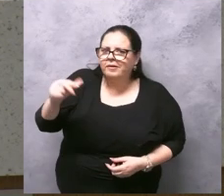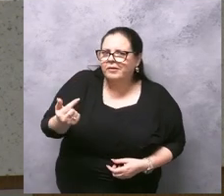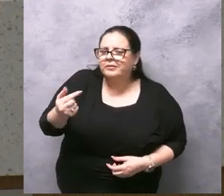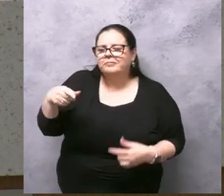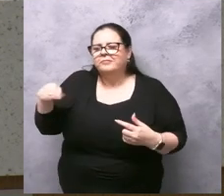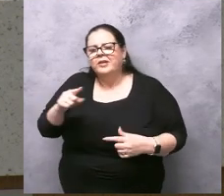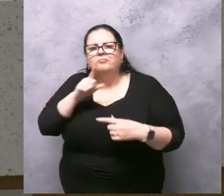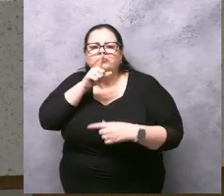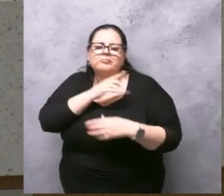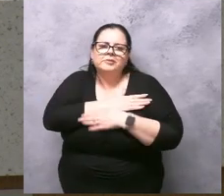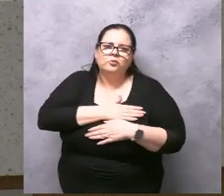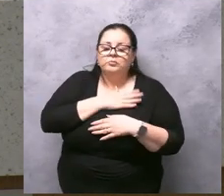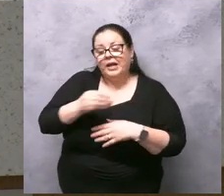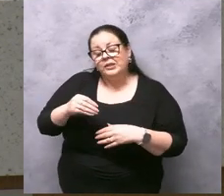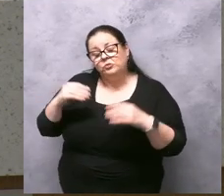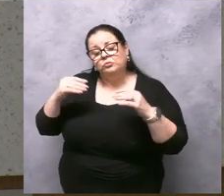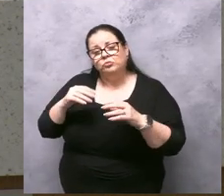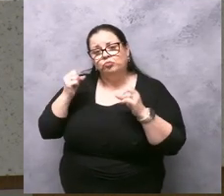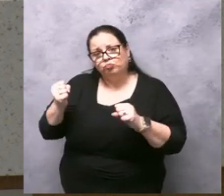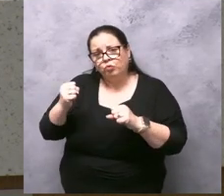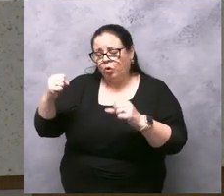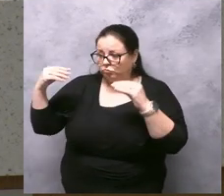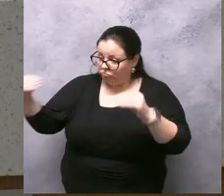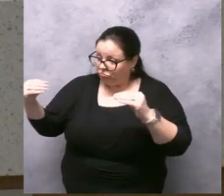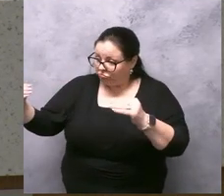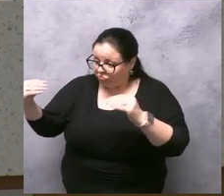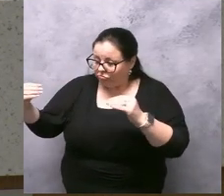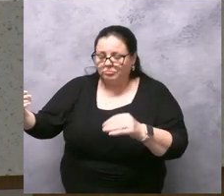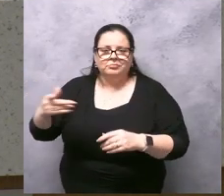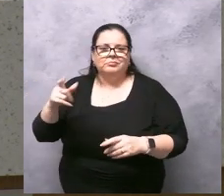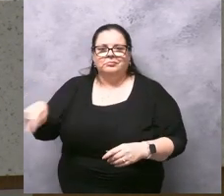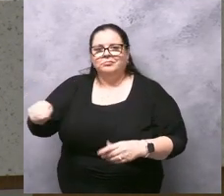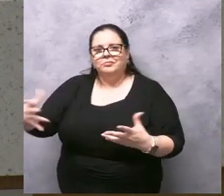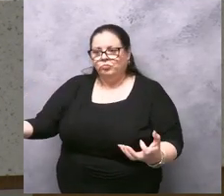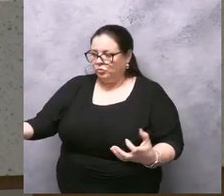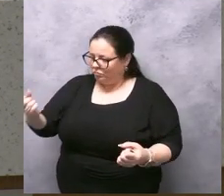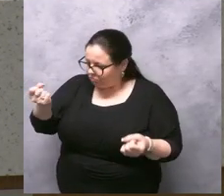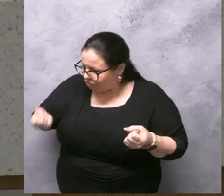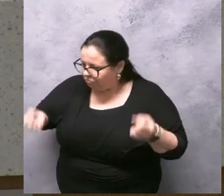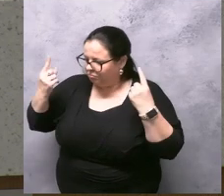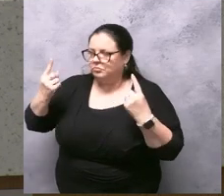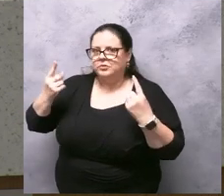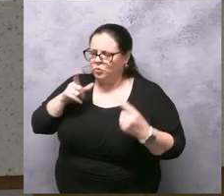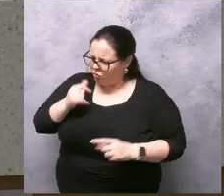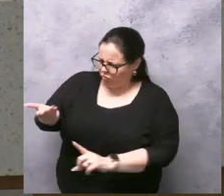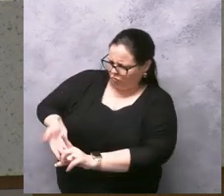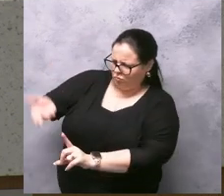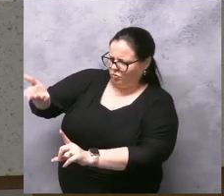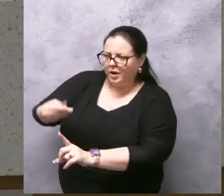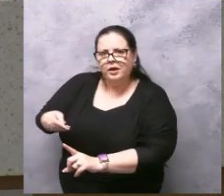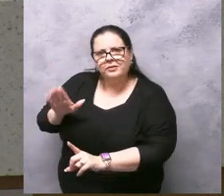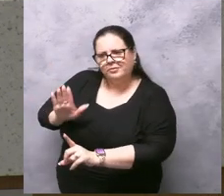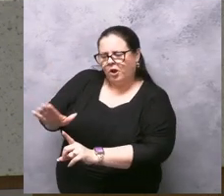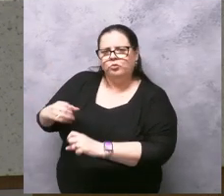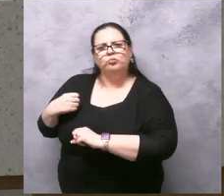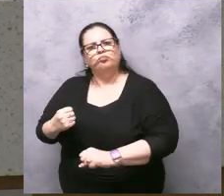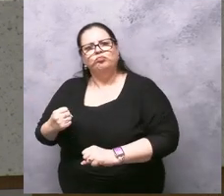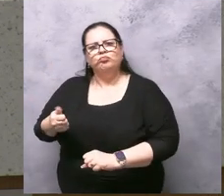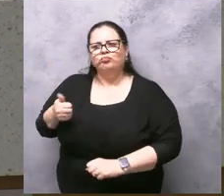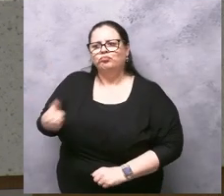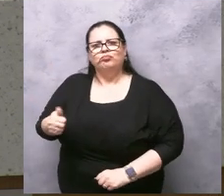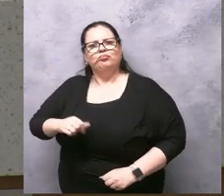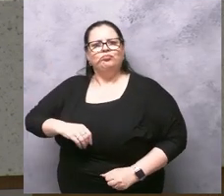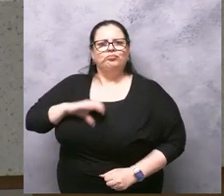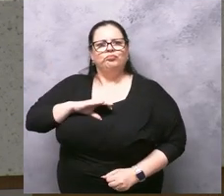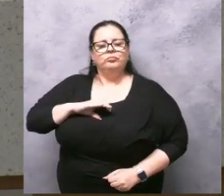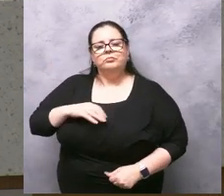really had, along with their strong instructional practices, a desire to make sure the children understood who they were and that they had confidence and pride in themselves.